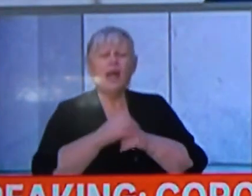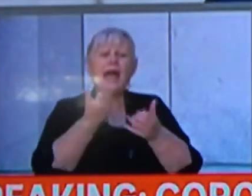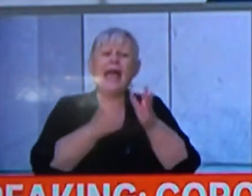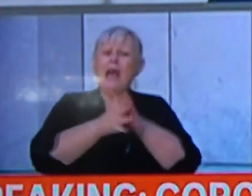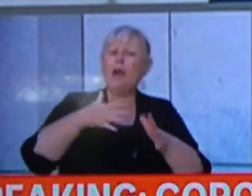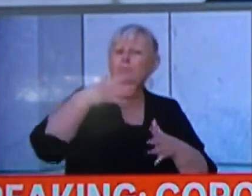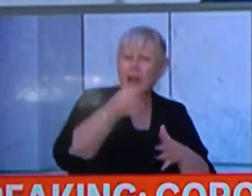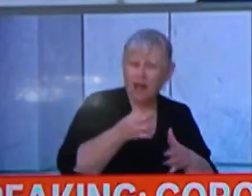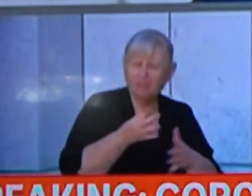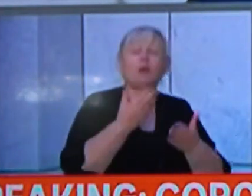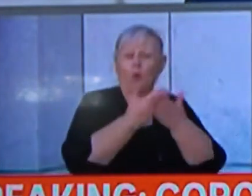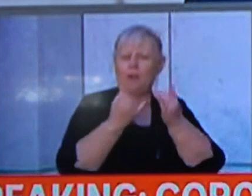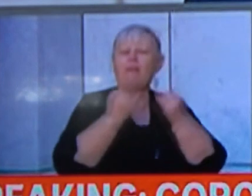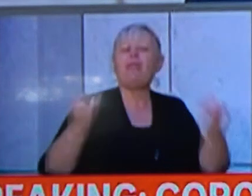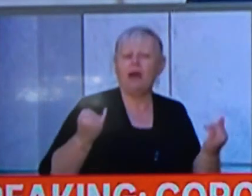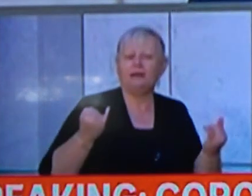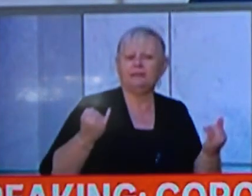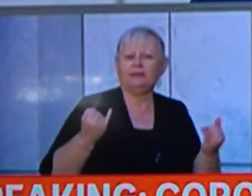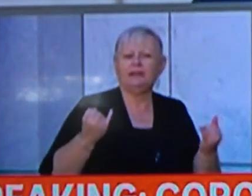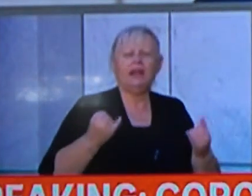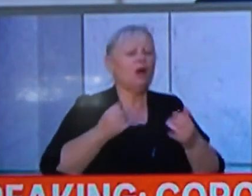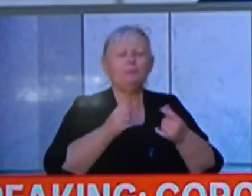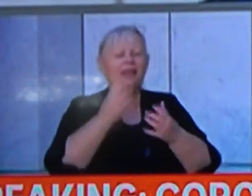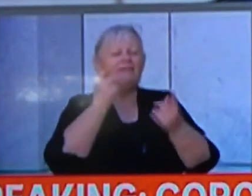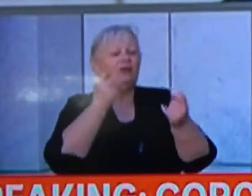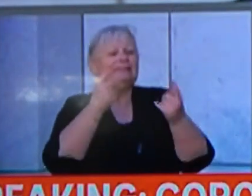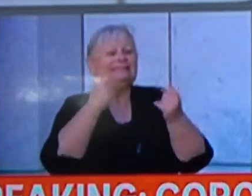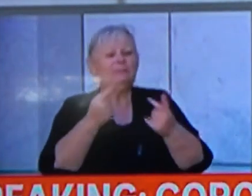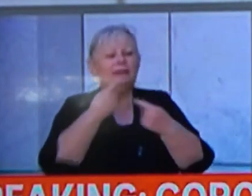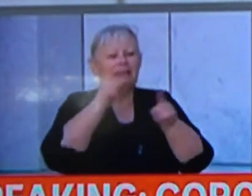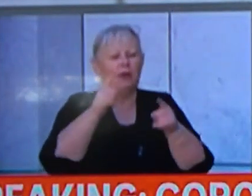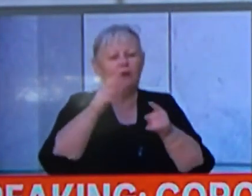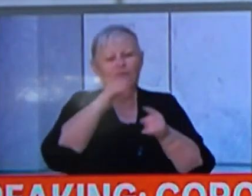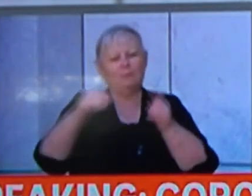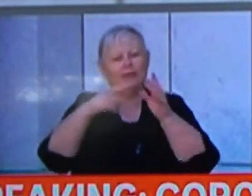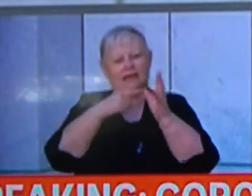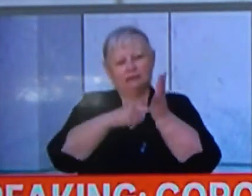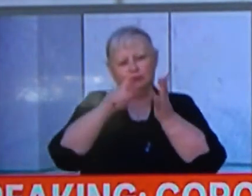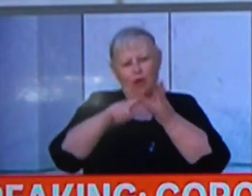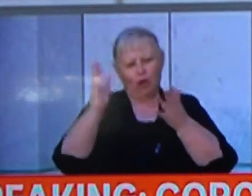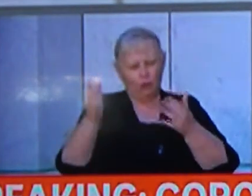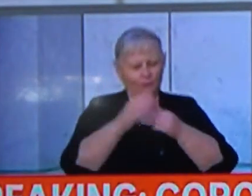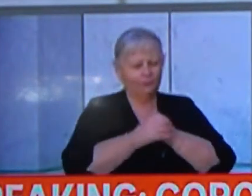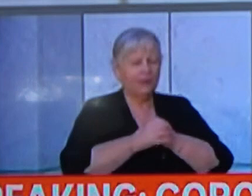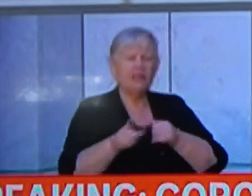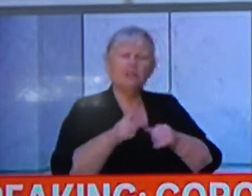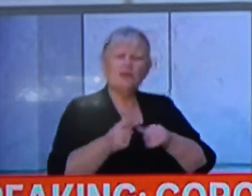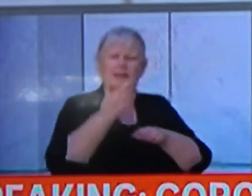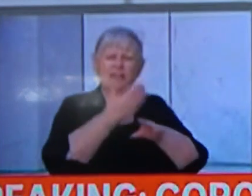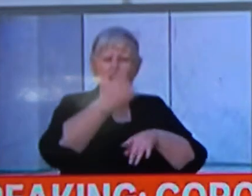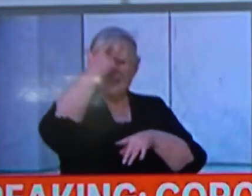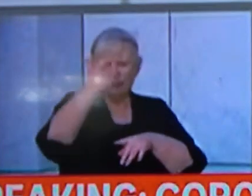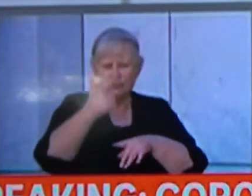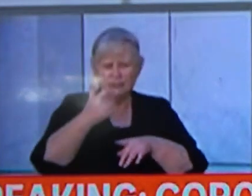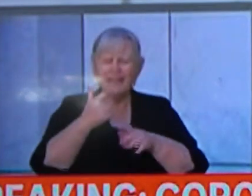Applications will be made online through a simple declaration to the tax office. This initiative builds on